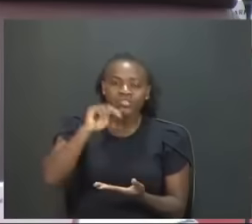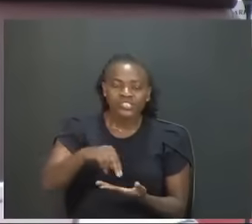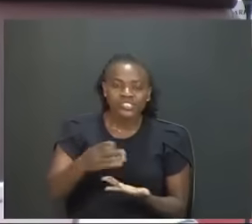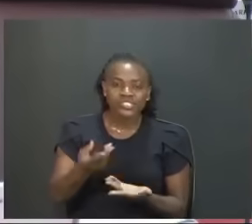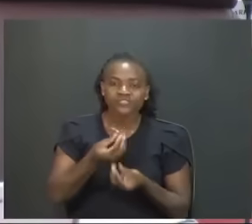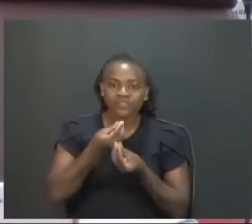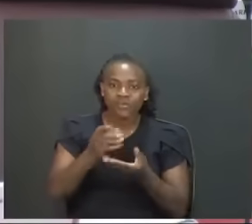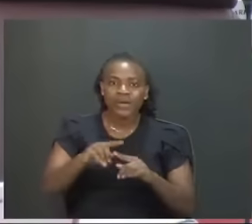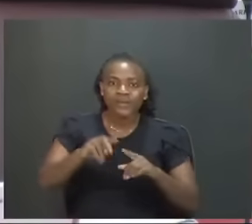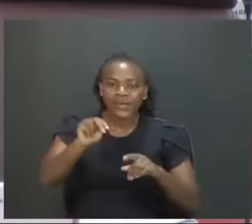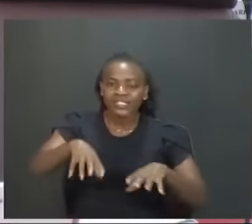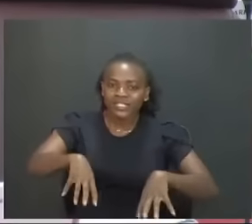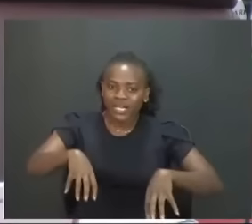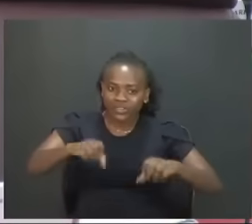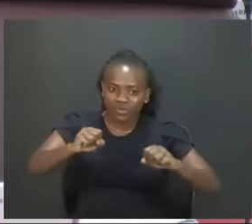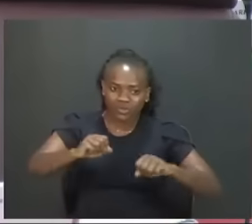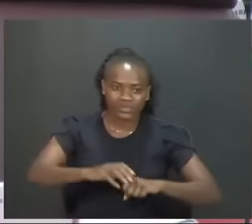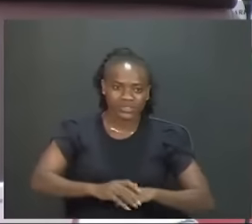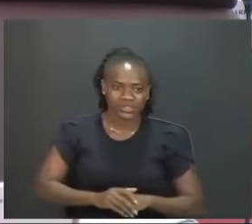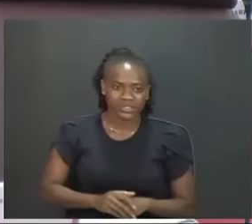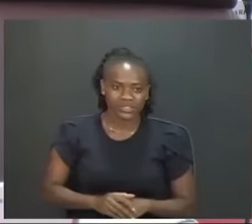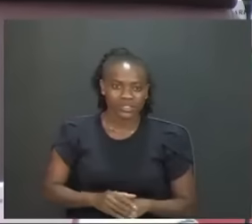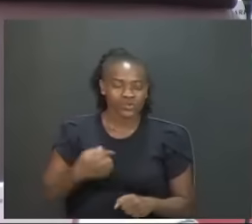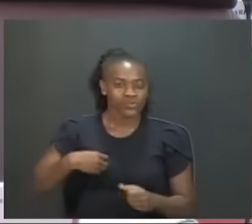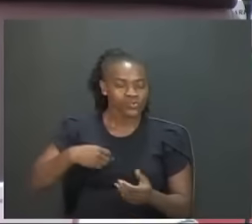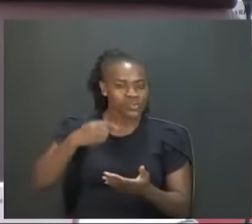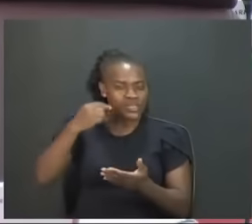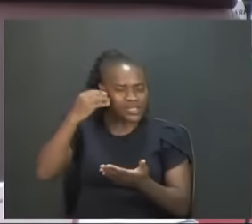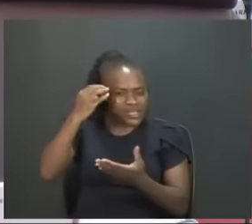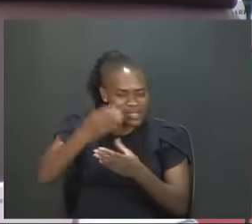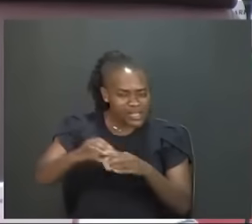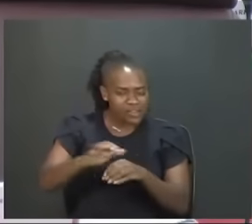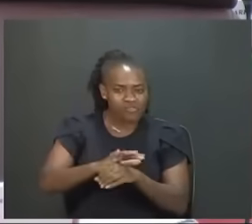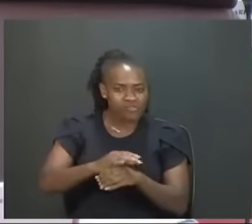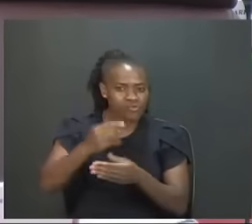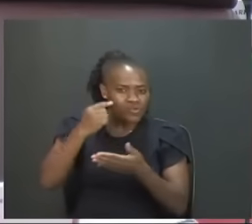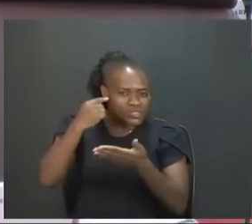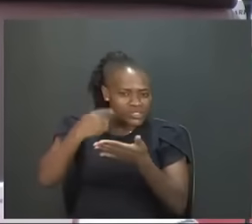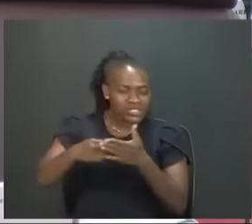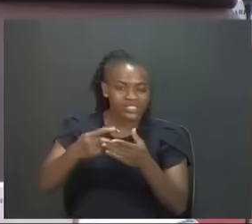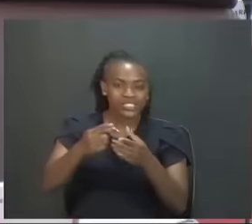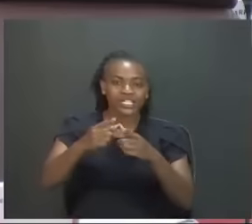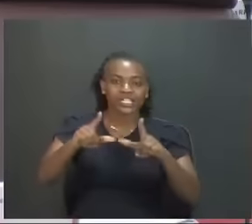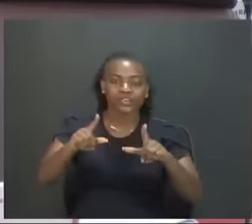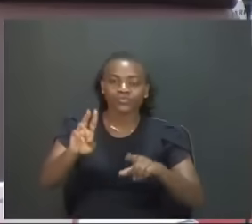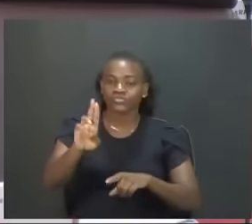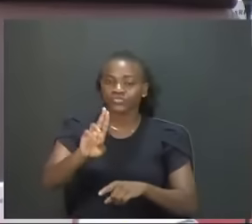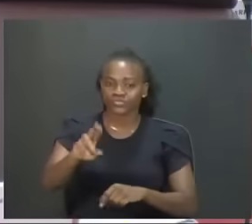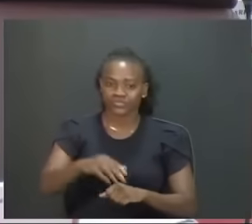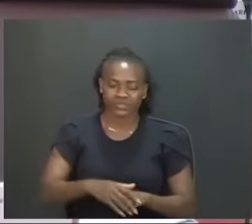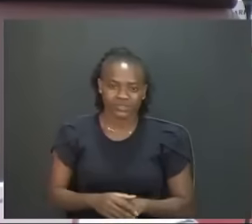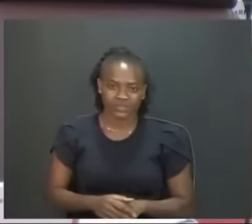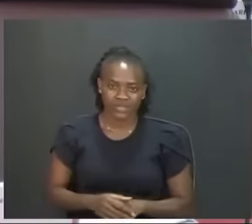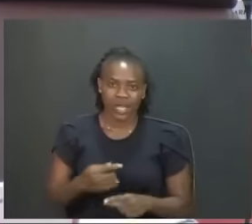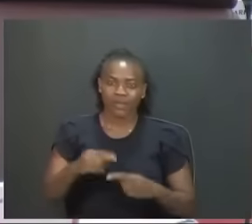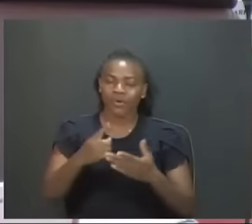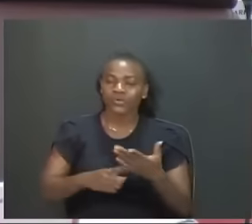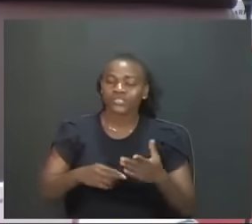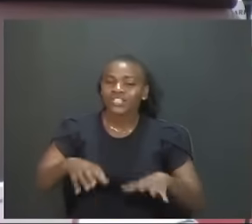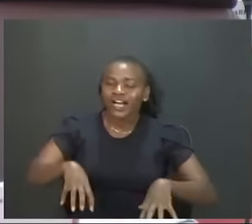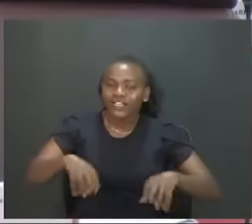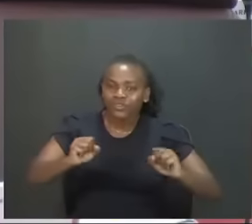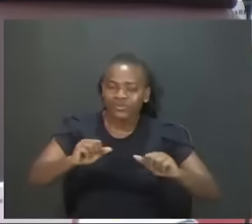to be adopted. Let us pay attention to the language of our own regulation. It talks about adoption. How do